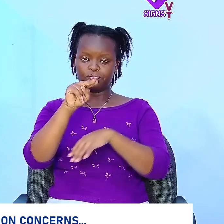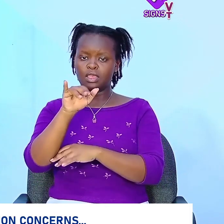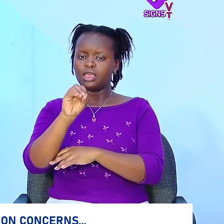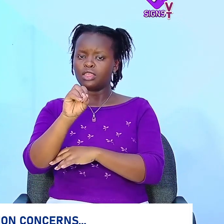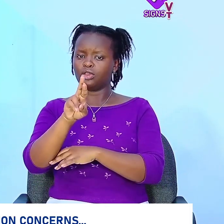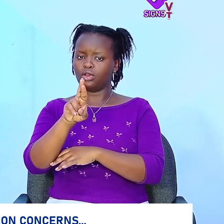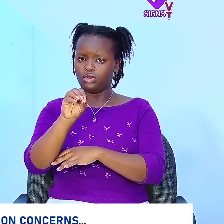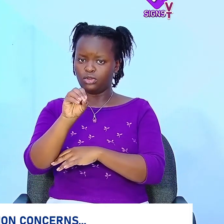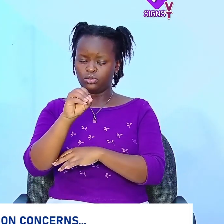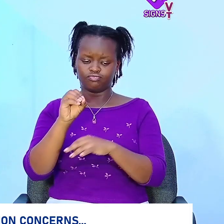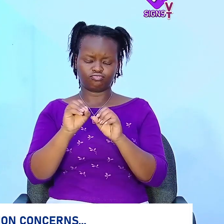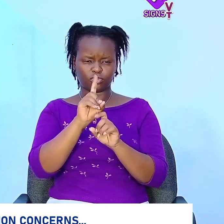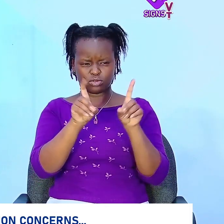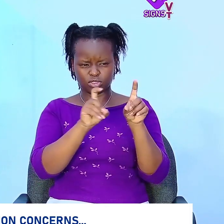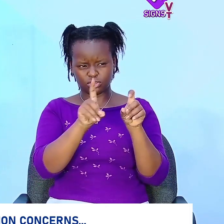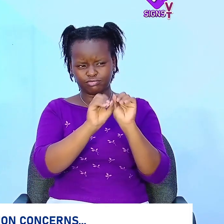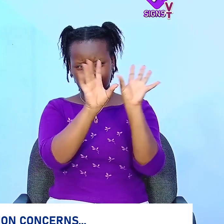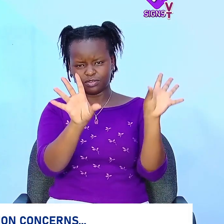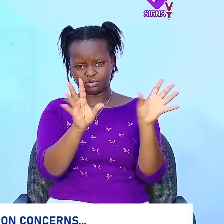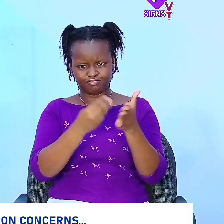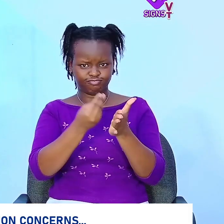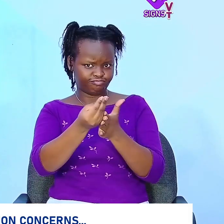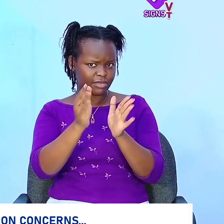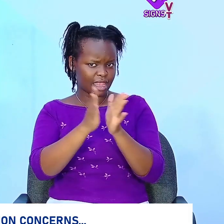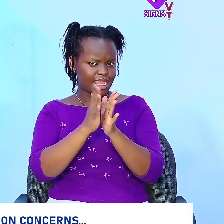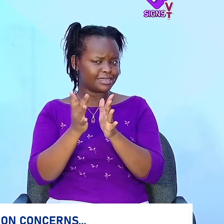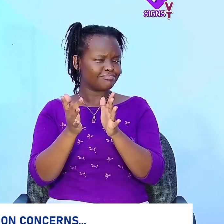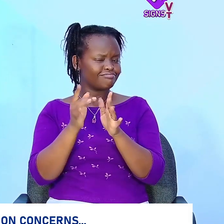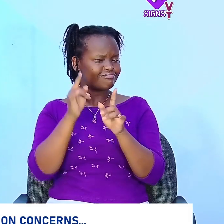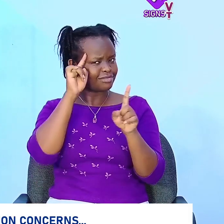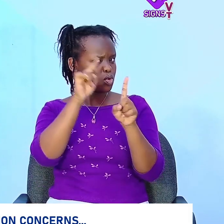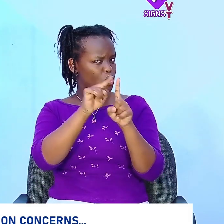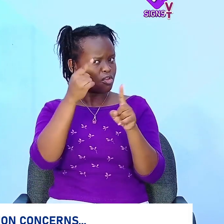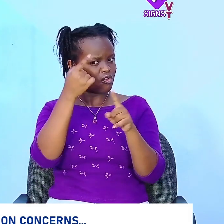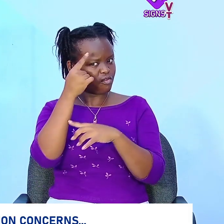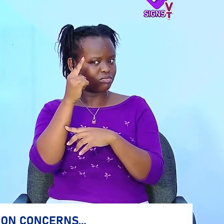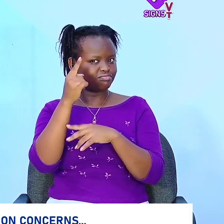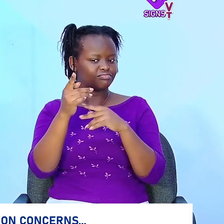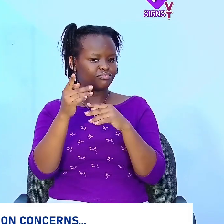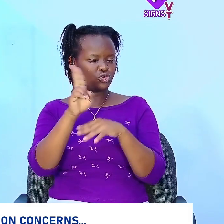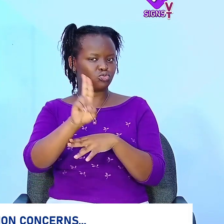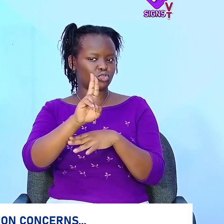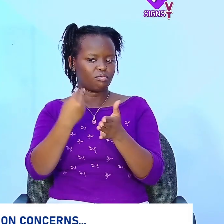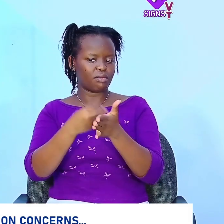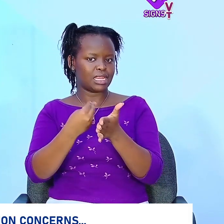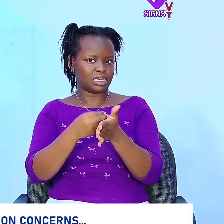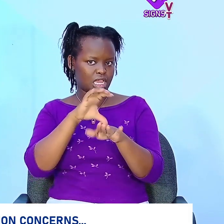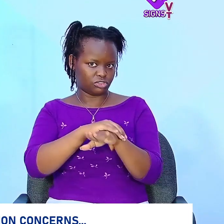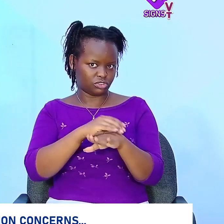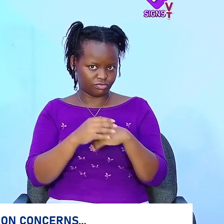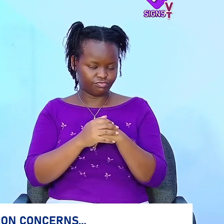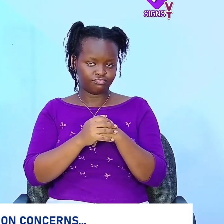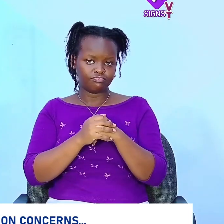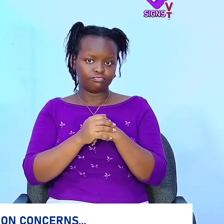the transparency of the sales and the intended use of proceeds. He urged the government